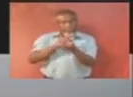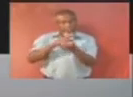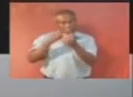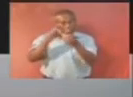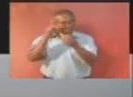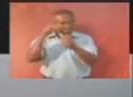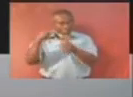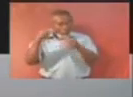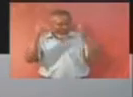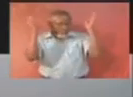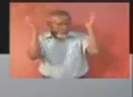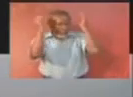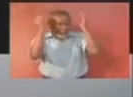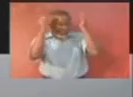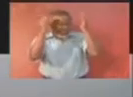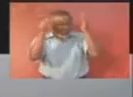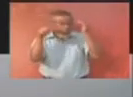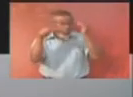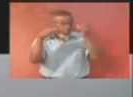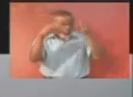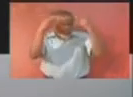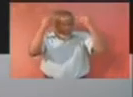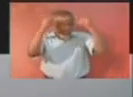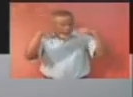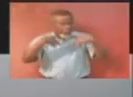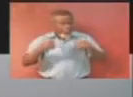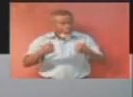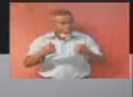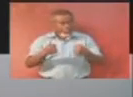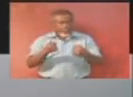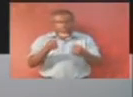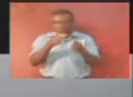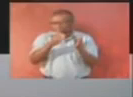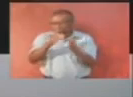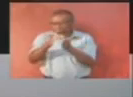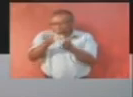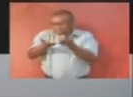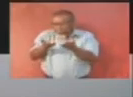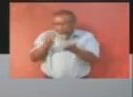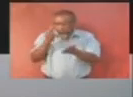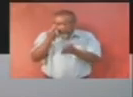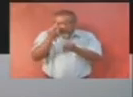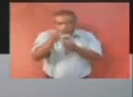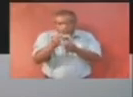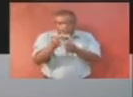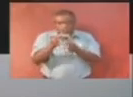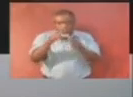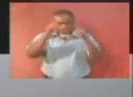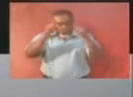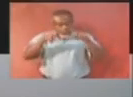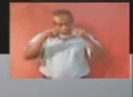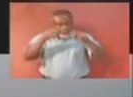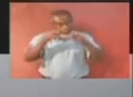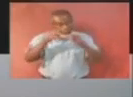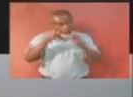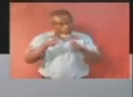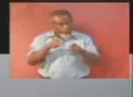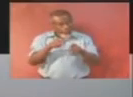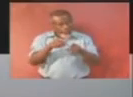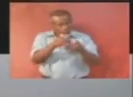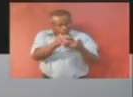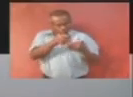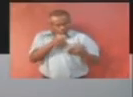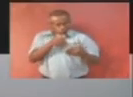Hines, does the Ministry of Health have any plans to test persons before they are vaccinated with the COVID-19 vaccine